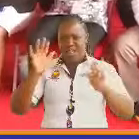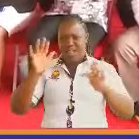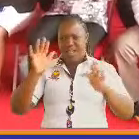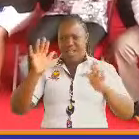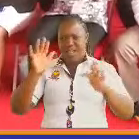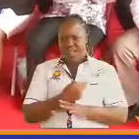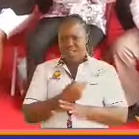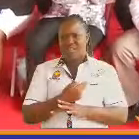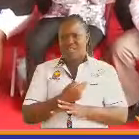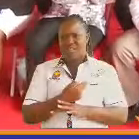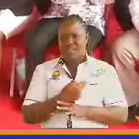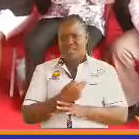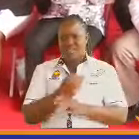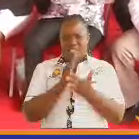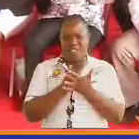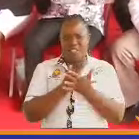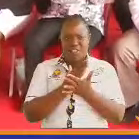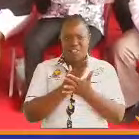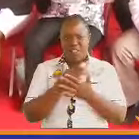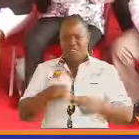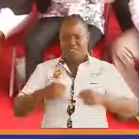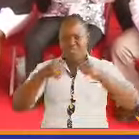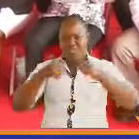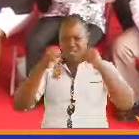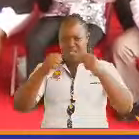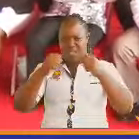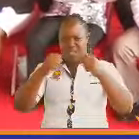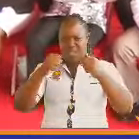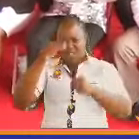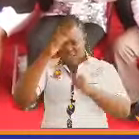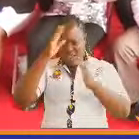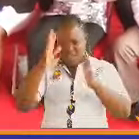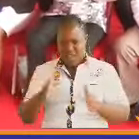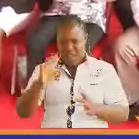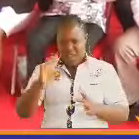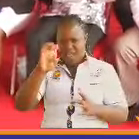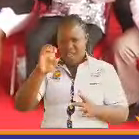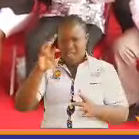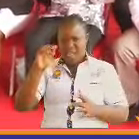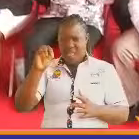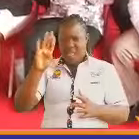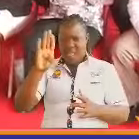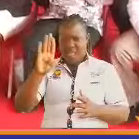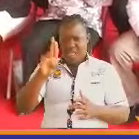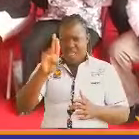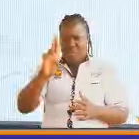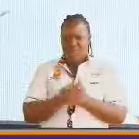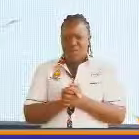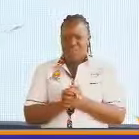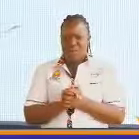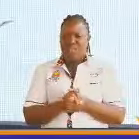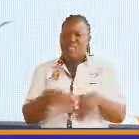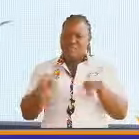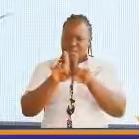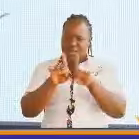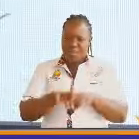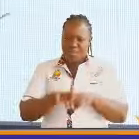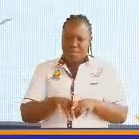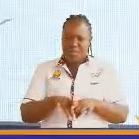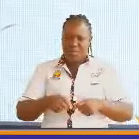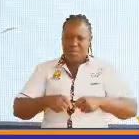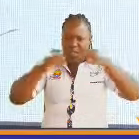anyway. Chairman and Governor of Embu, Her Excellency Cecily Mbarire, and of course the Chair of the Council